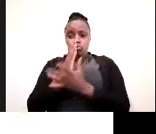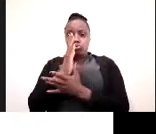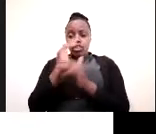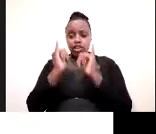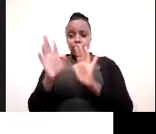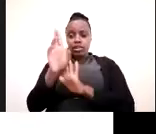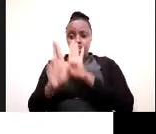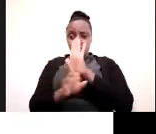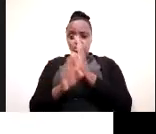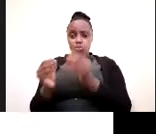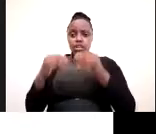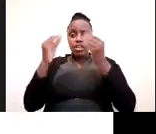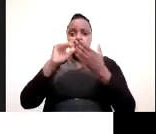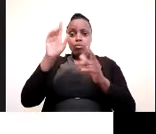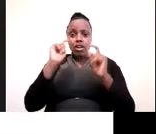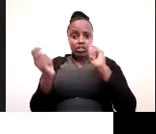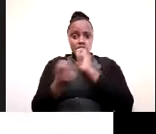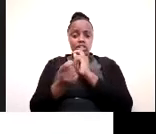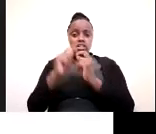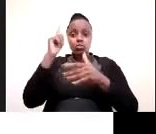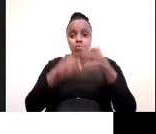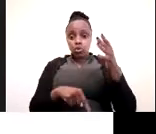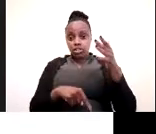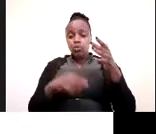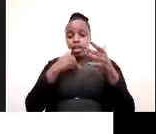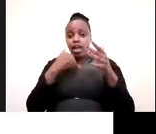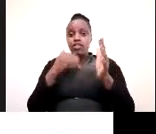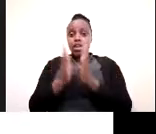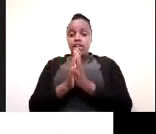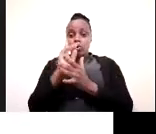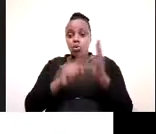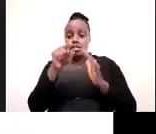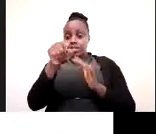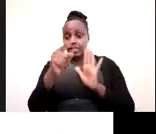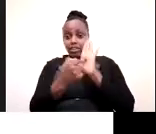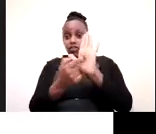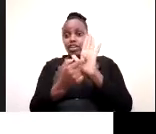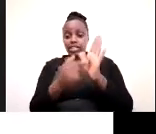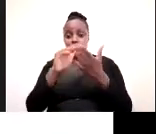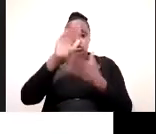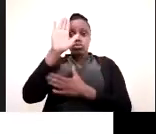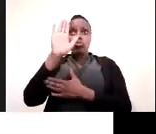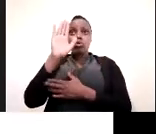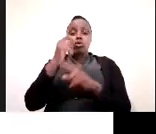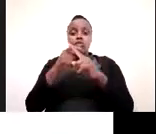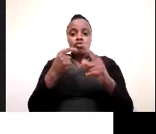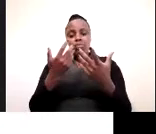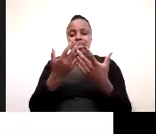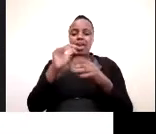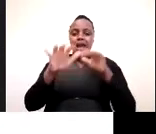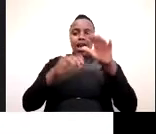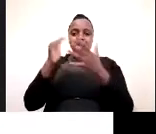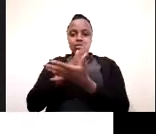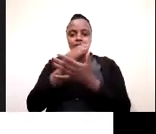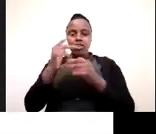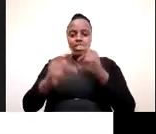brings some more changes for what is related, for instance, more to the livestock sector, the processing sector,